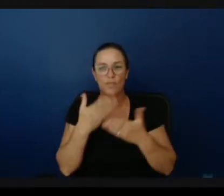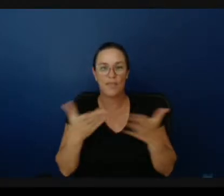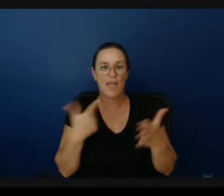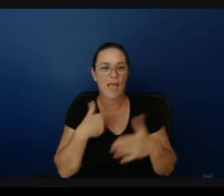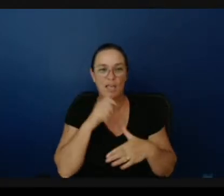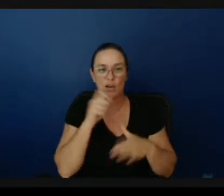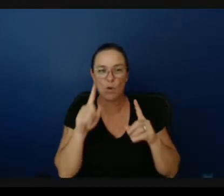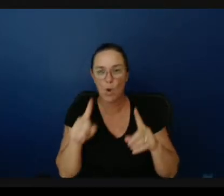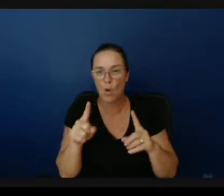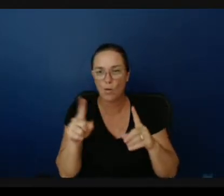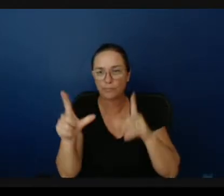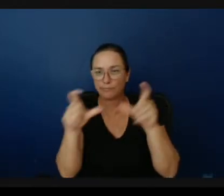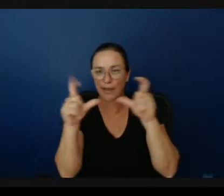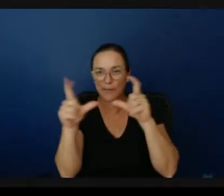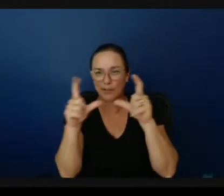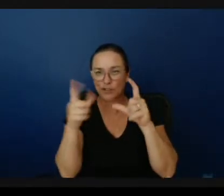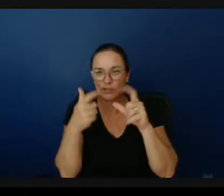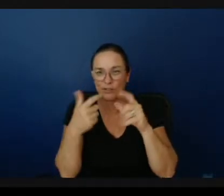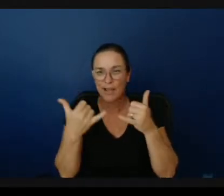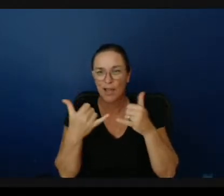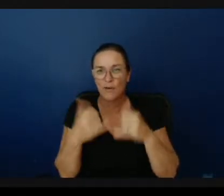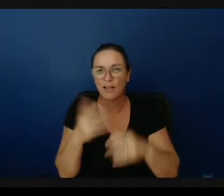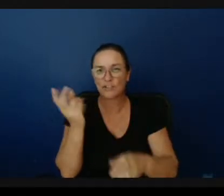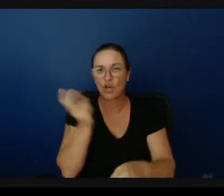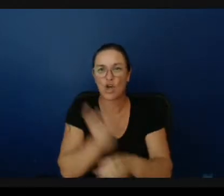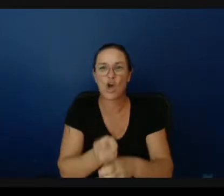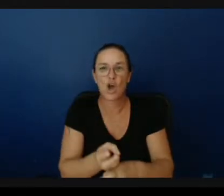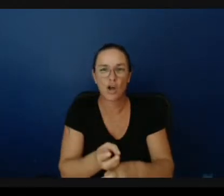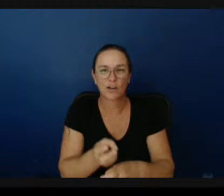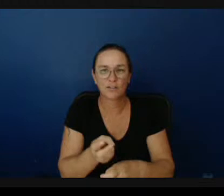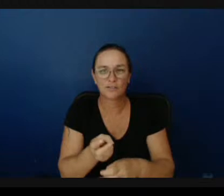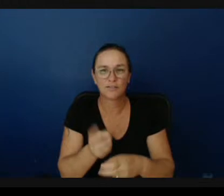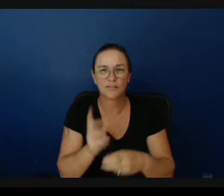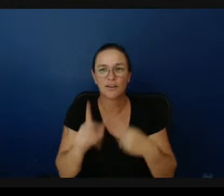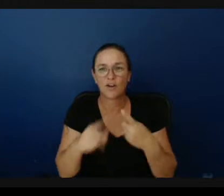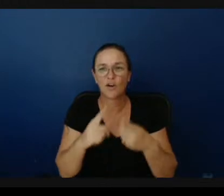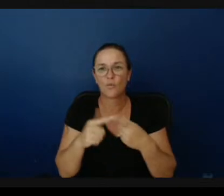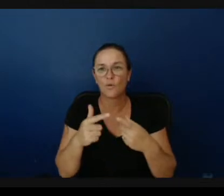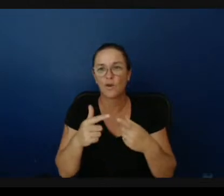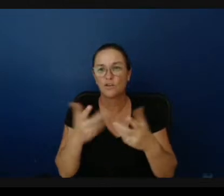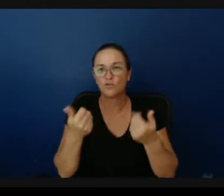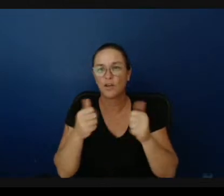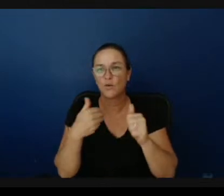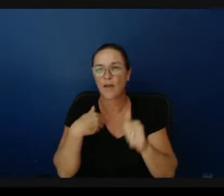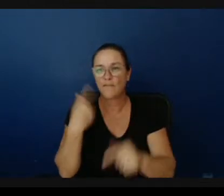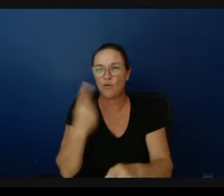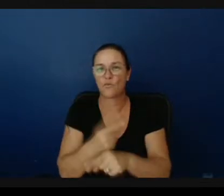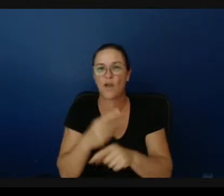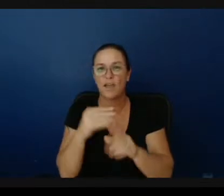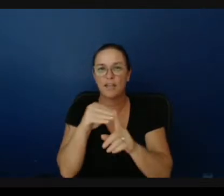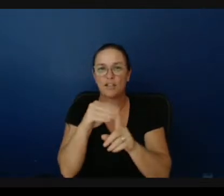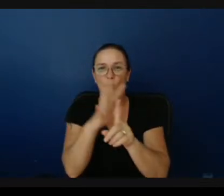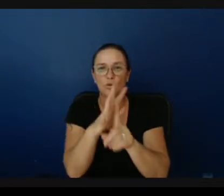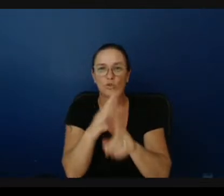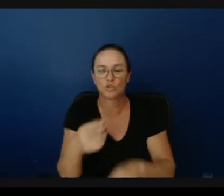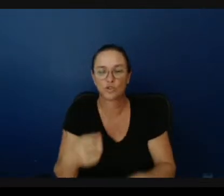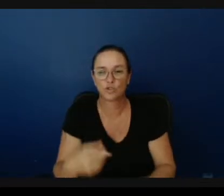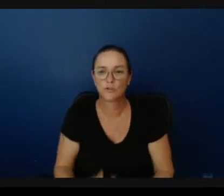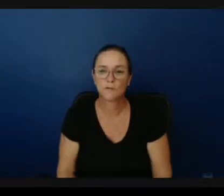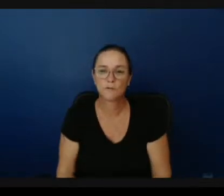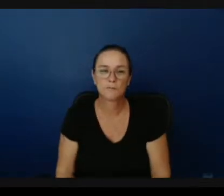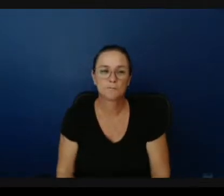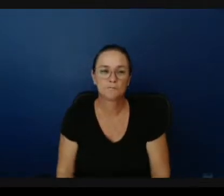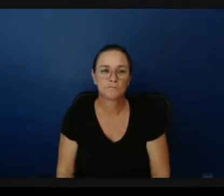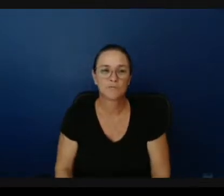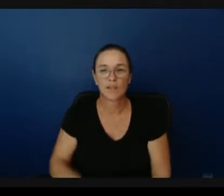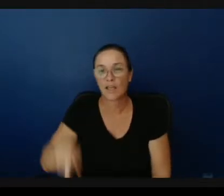anymore. It's very difficult to take photos of the lava and get your exposure correct. And if you have any comments on these things, feel free to jump in